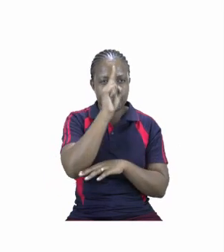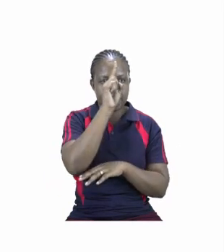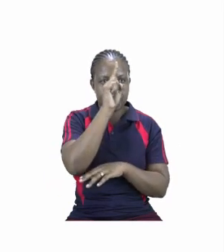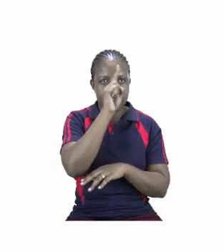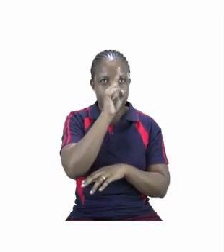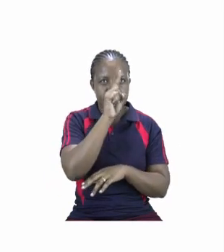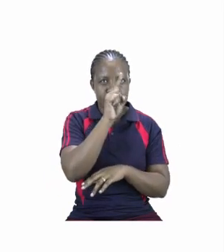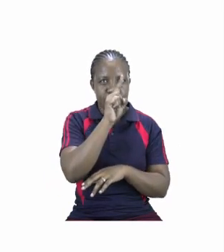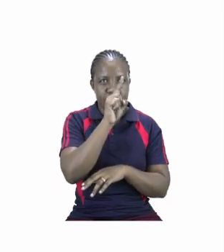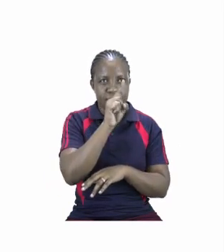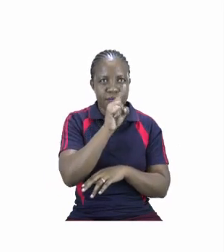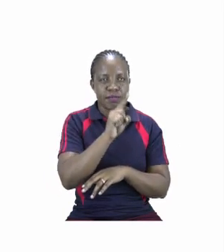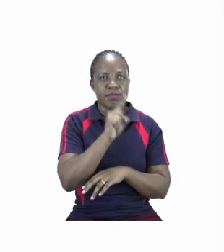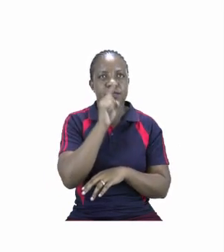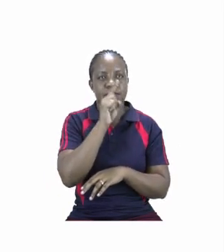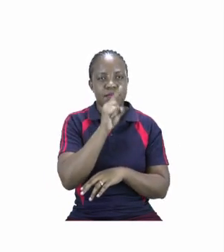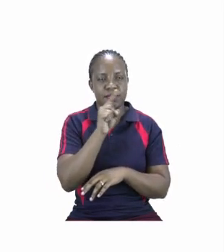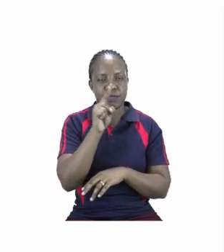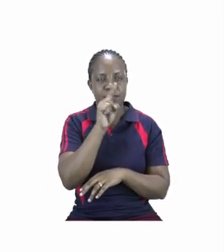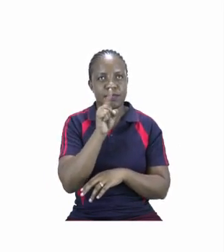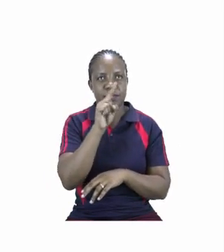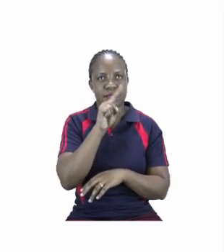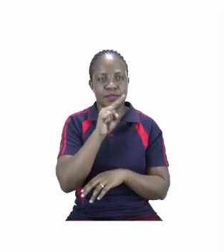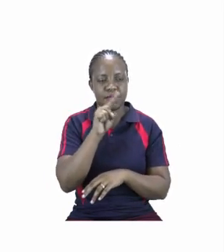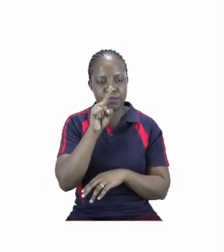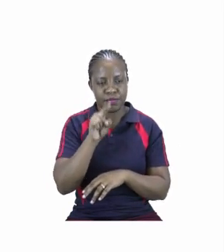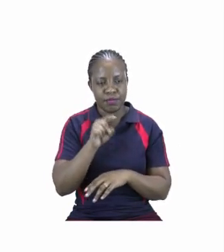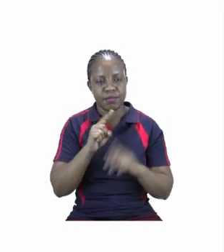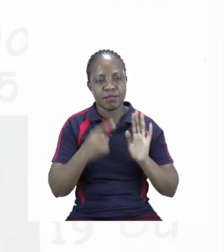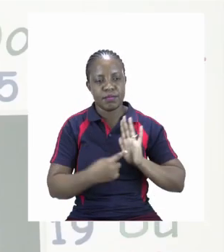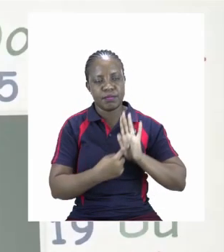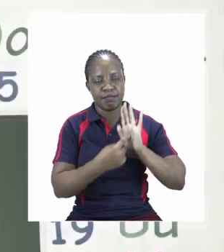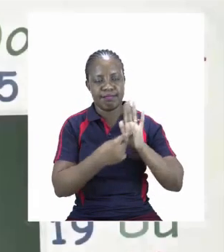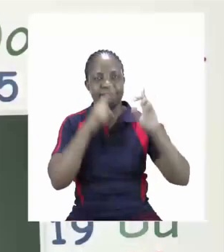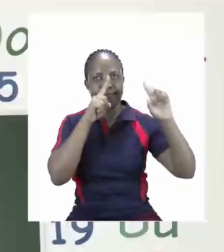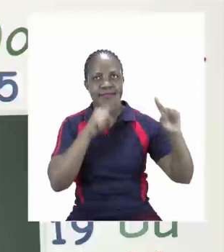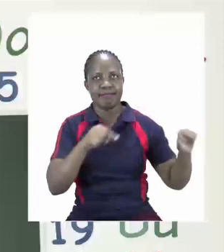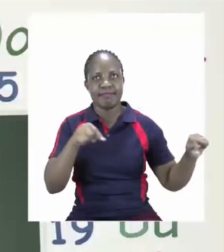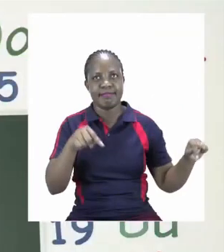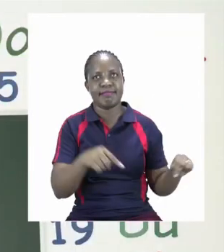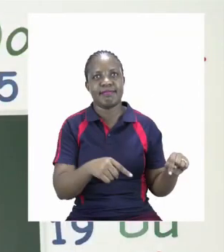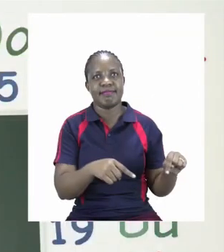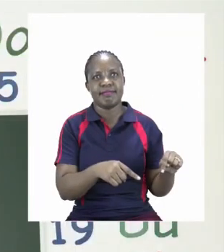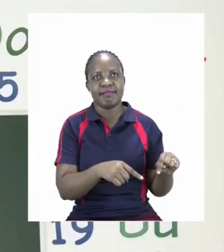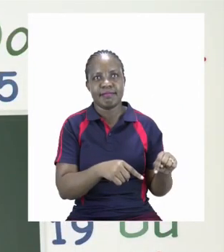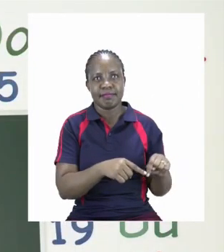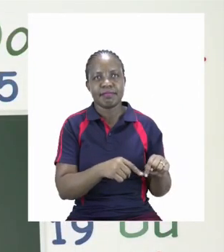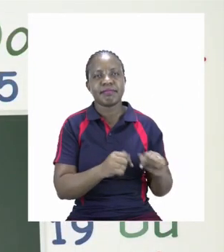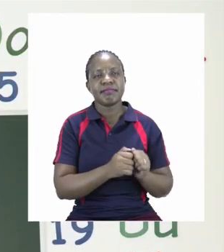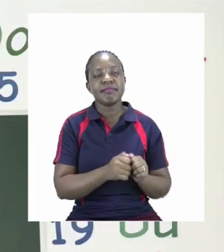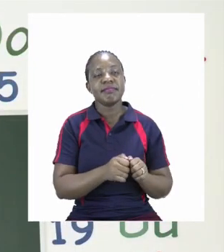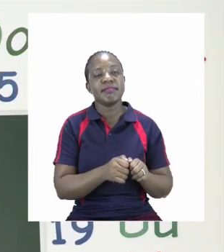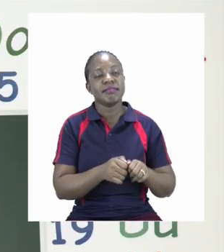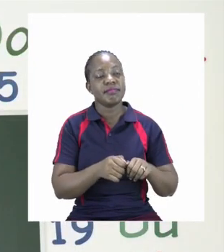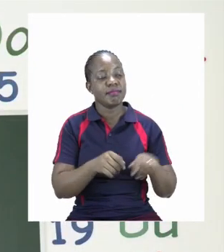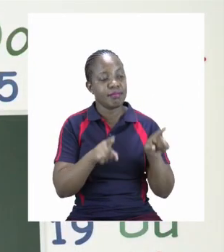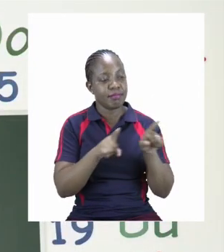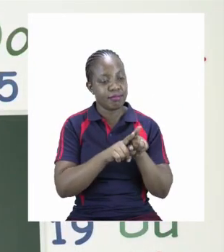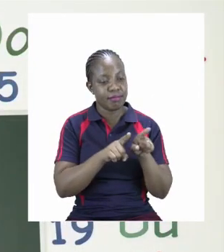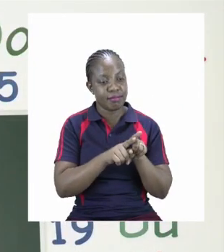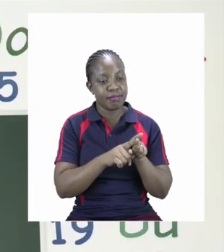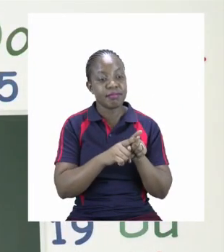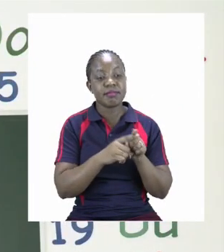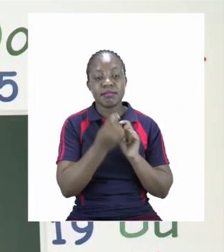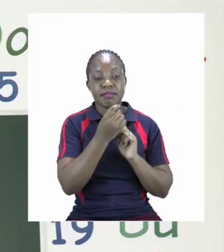leg from the board. Let's take a look at the board. So I have my word leg here